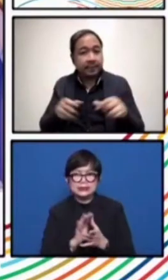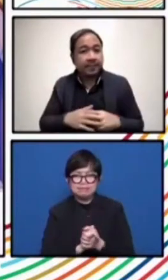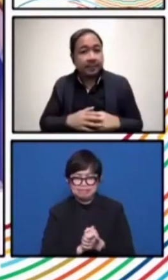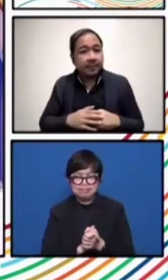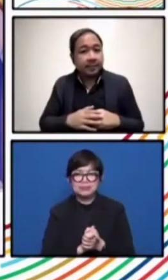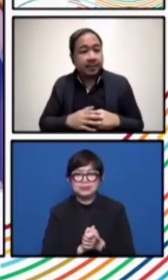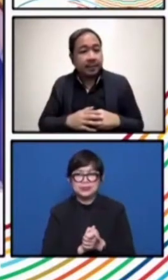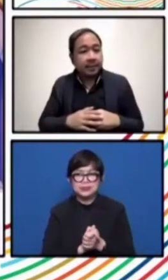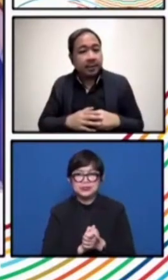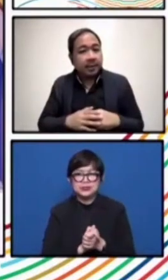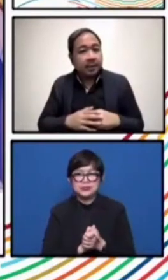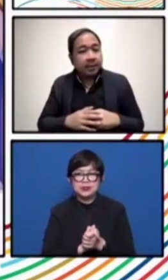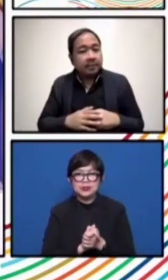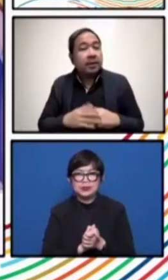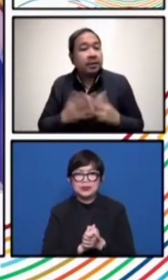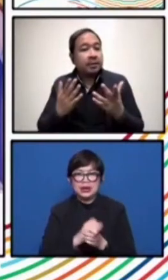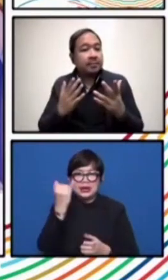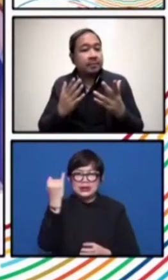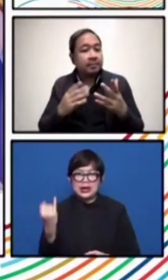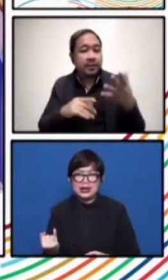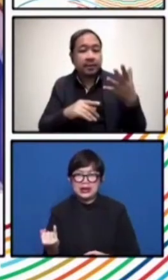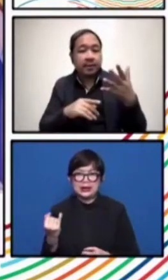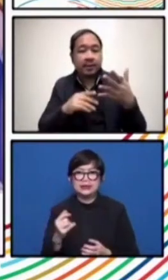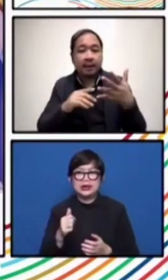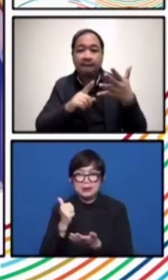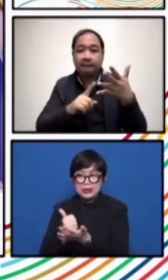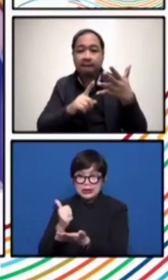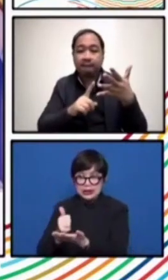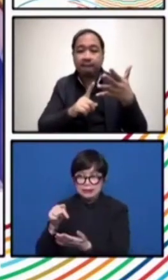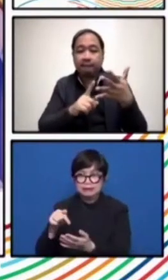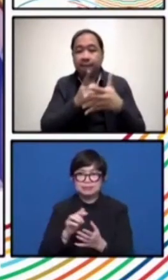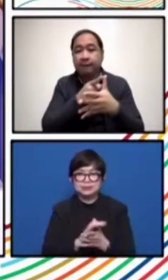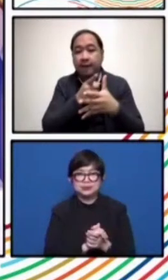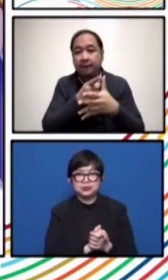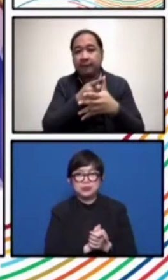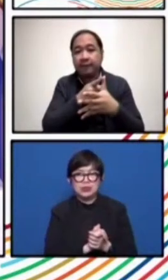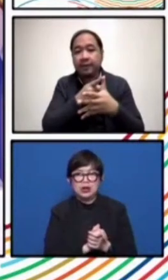last but not least social housing